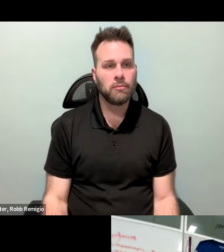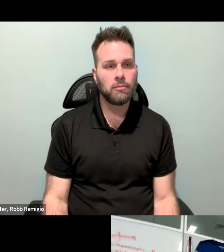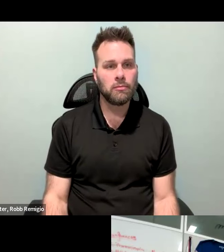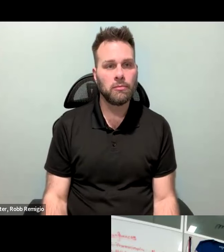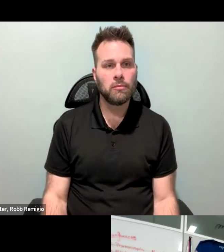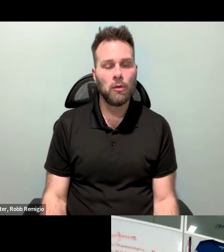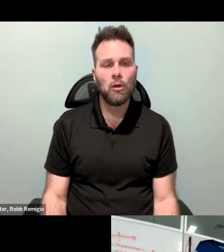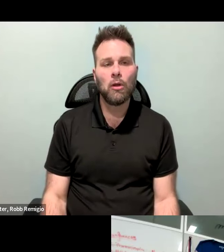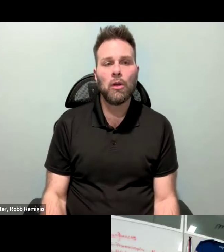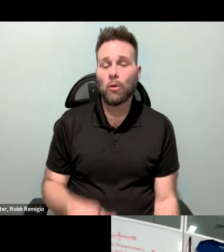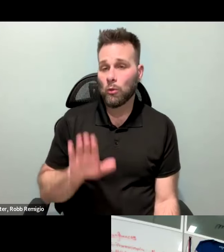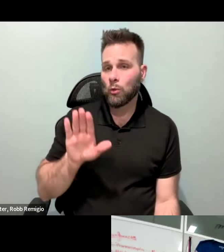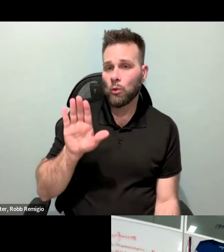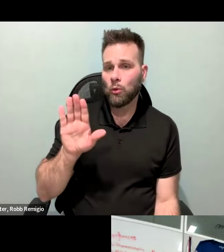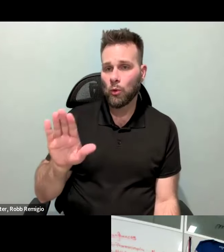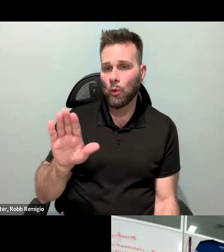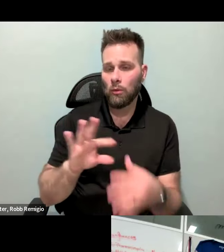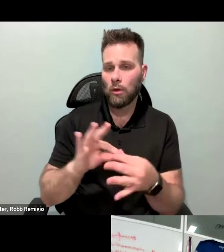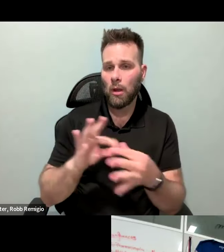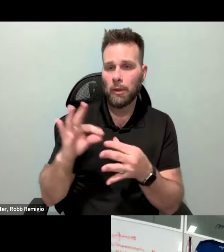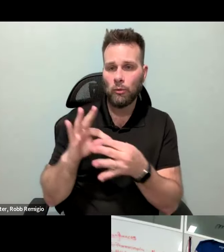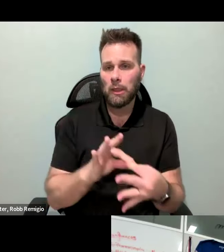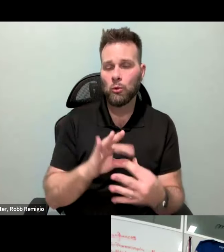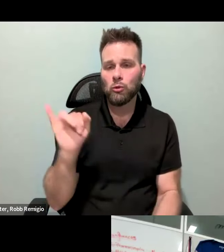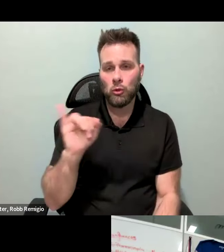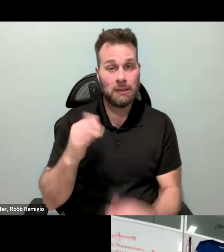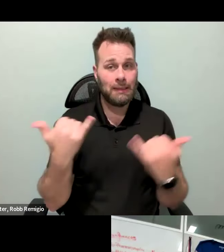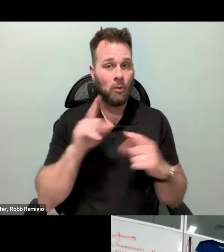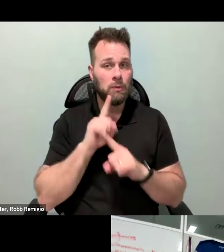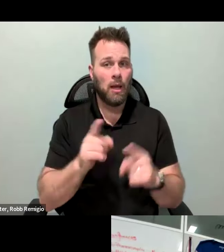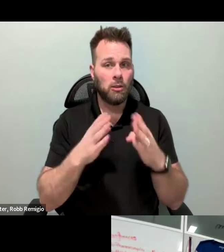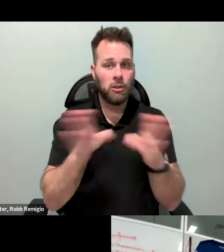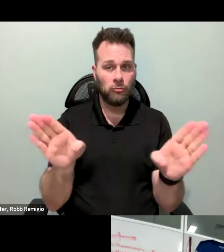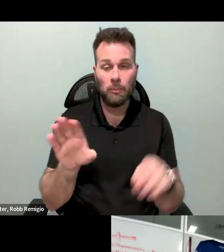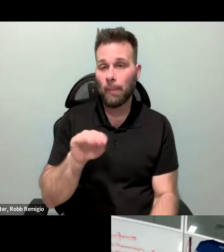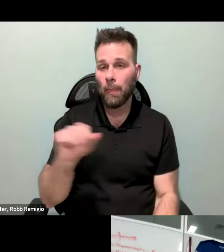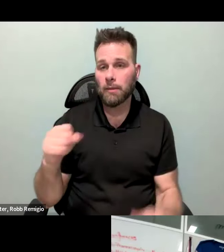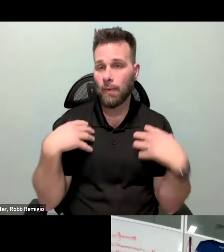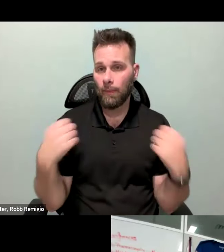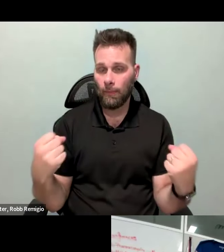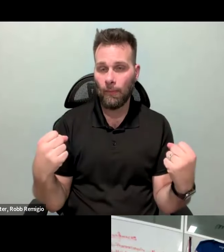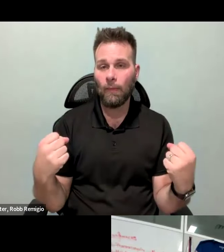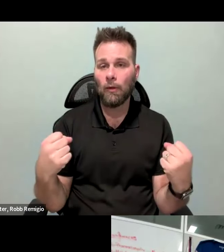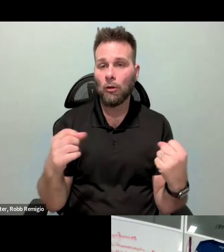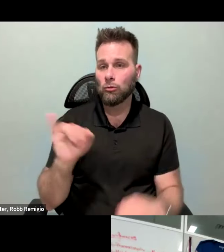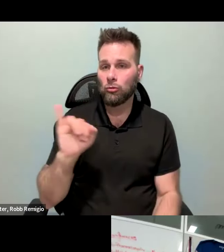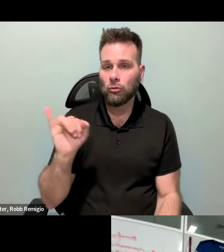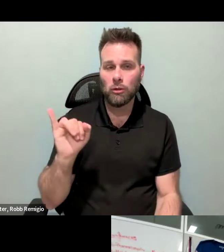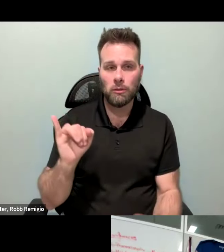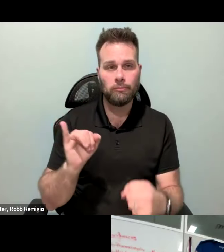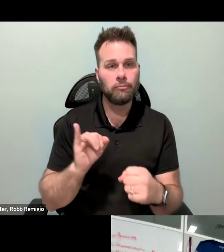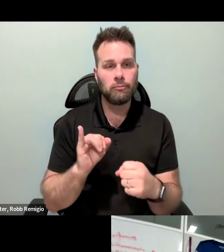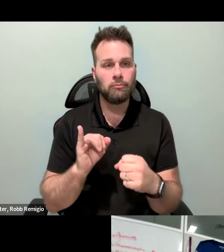coverage, so insurance covers, and I'm going to speak very broadly, like, so Mass Health, which has many different forms of